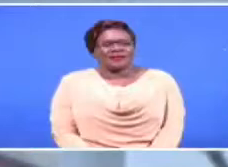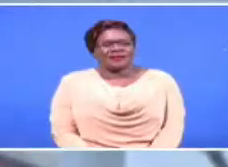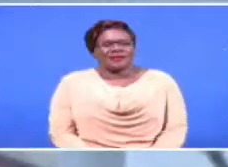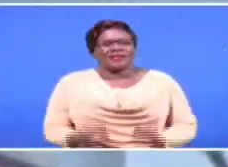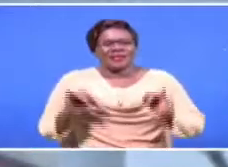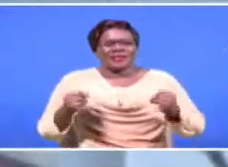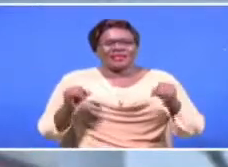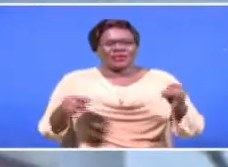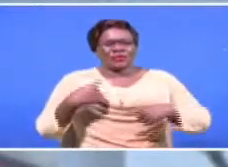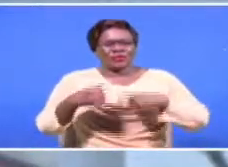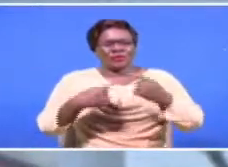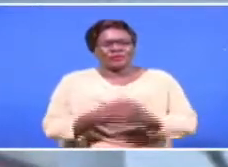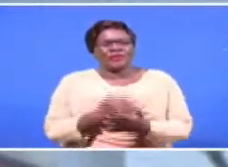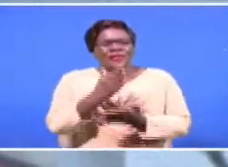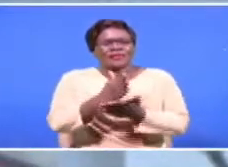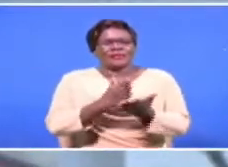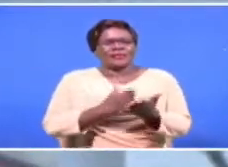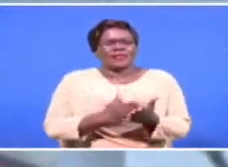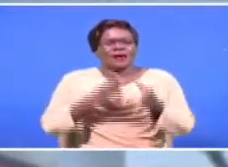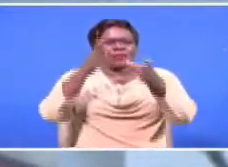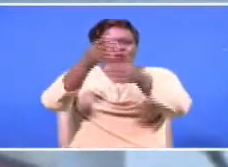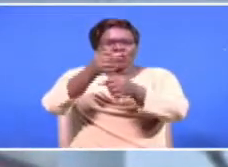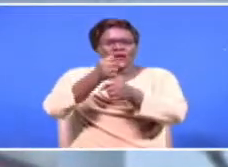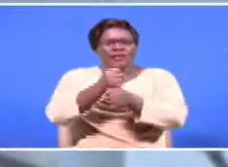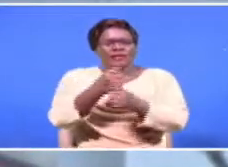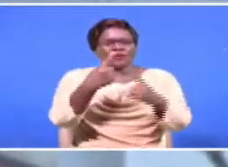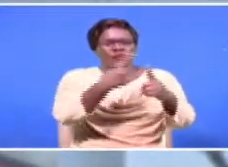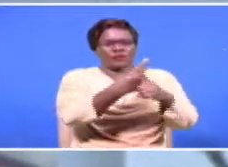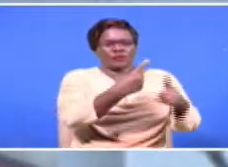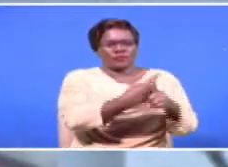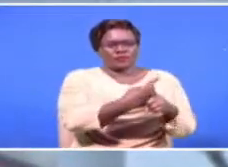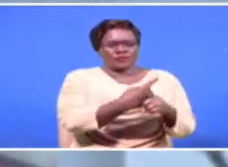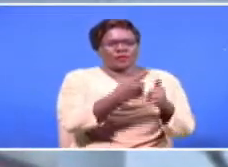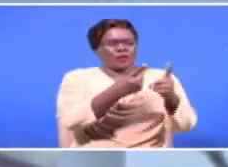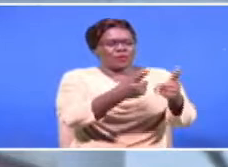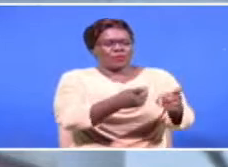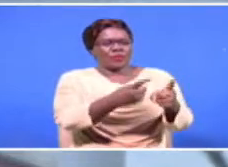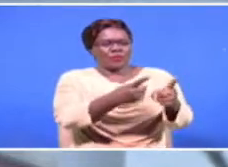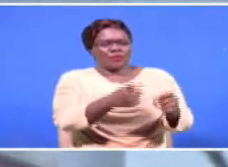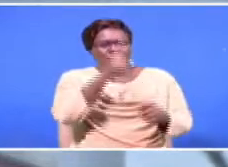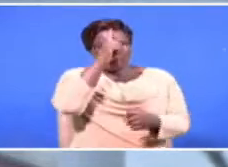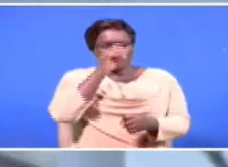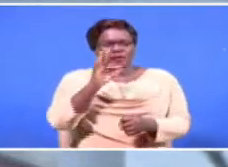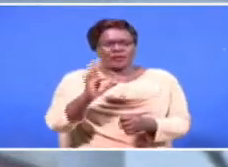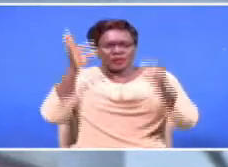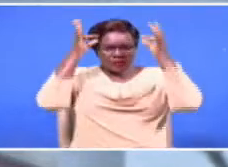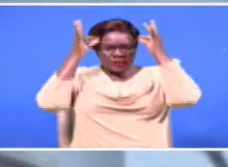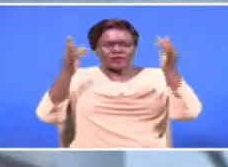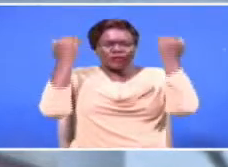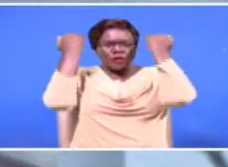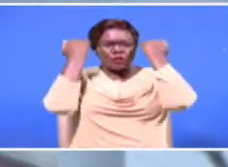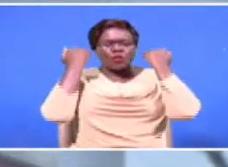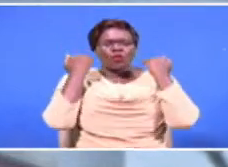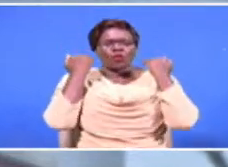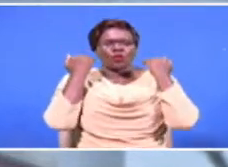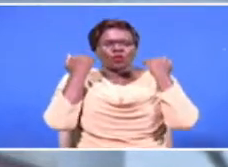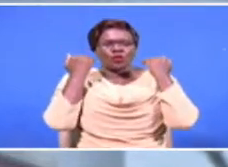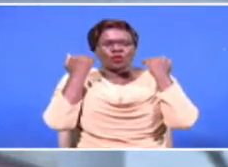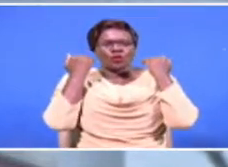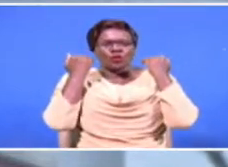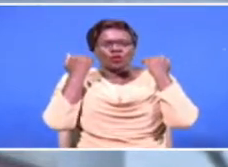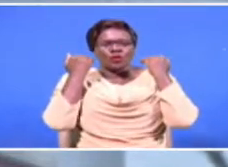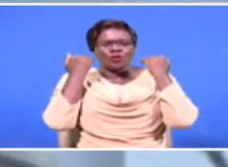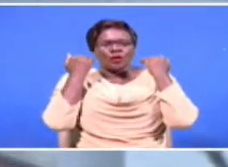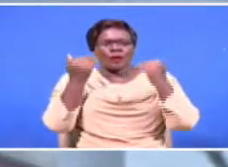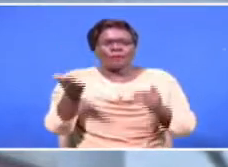Tuendelee na taarifa zetu. Baadhi ya mashirika mbalimbali yamejitokeza na kukashifu vikali uamuzi wa mahakama ya rufaa kwa uamuzi wake